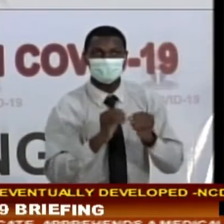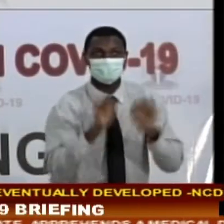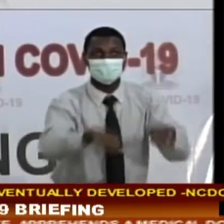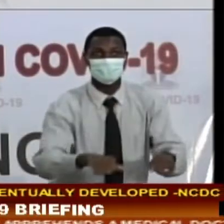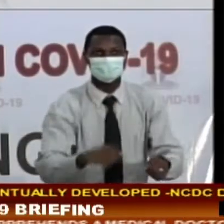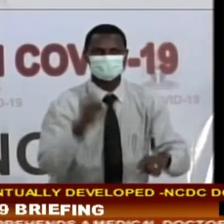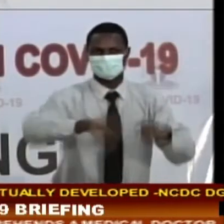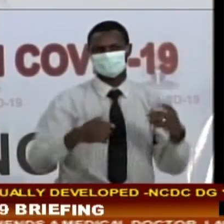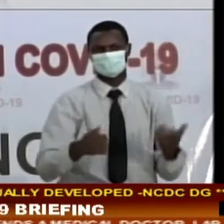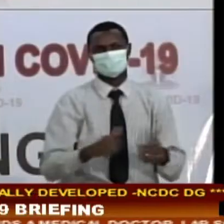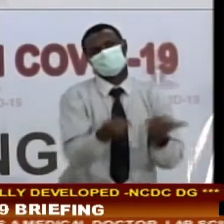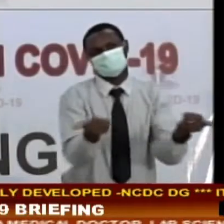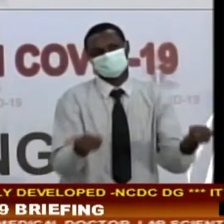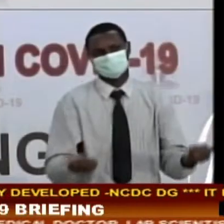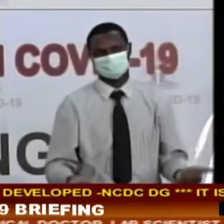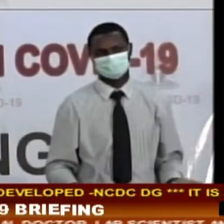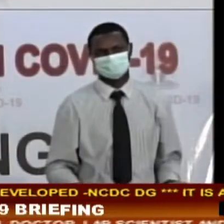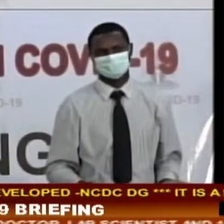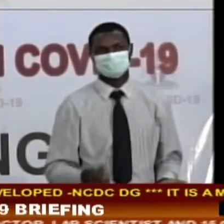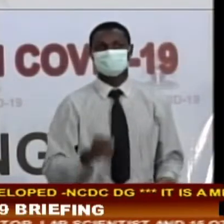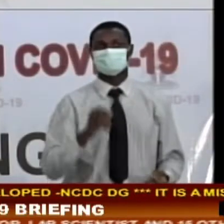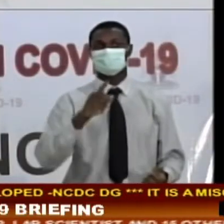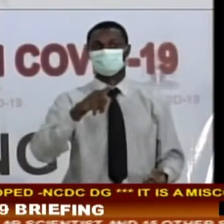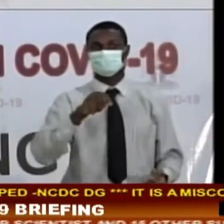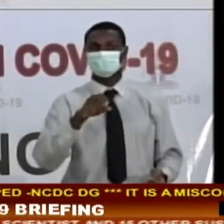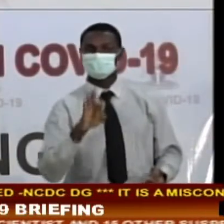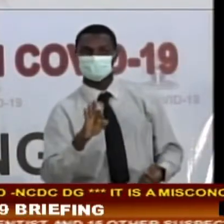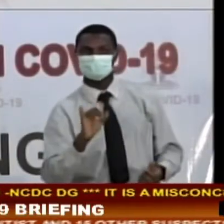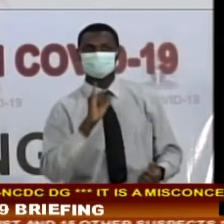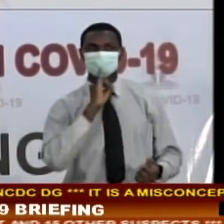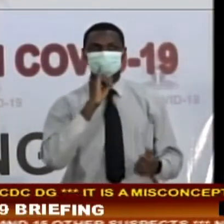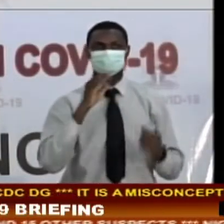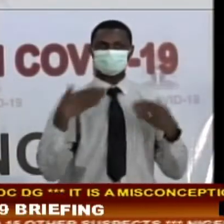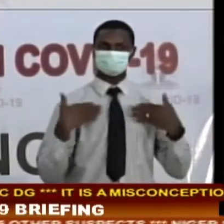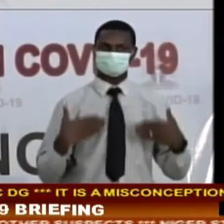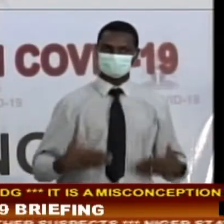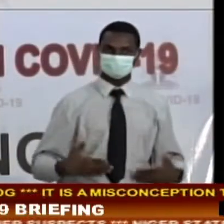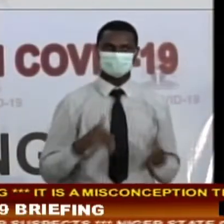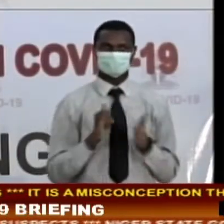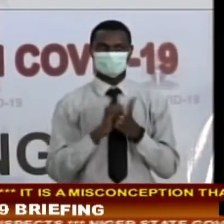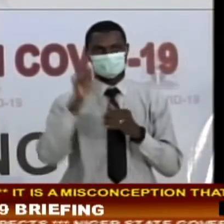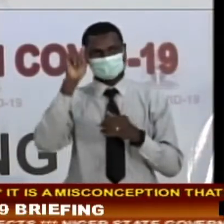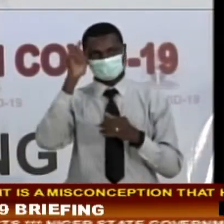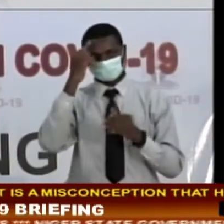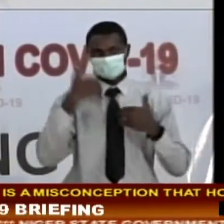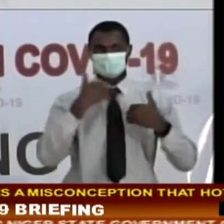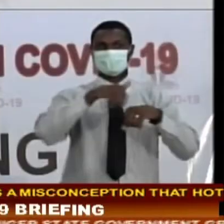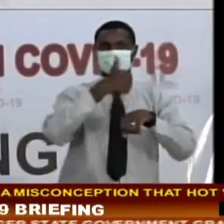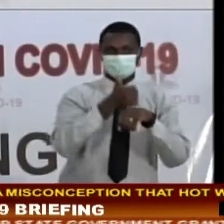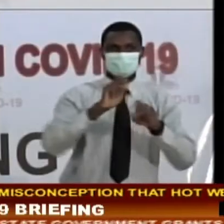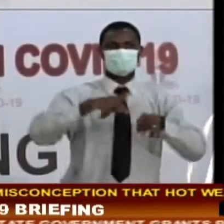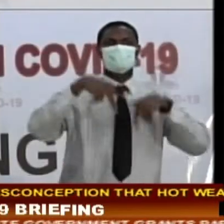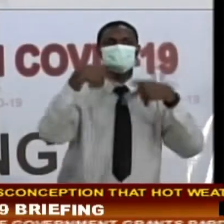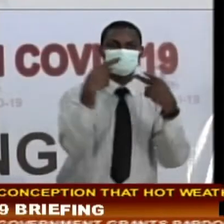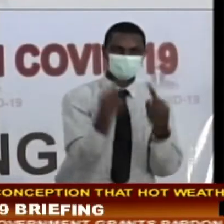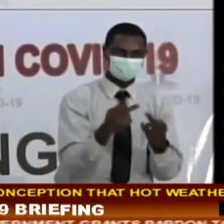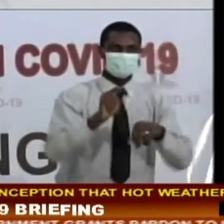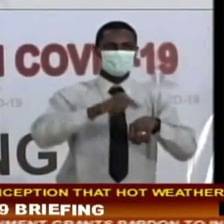how the taxk force is a body that has been put in place to provide a national response to